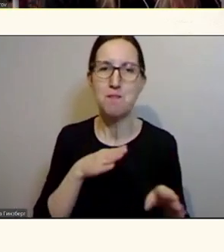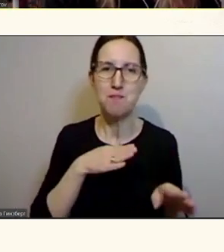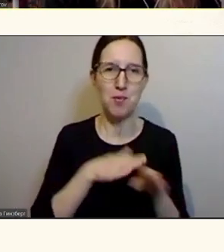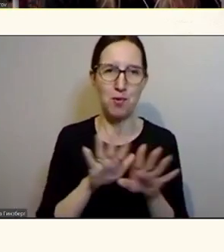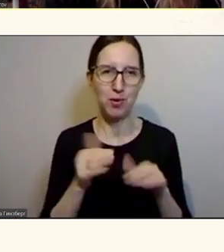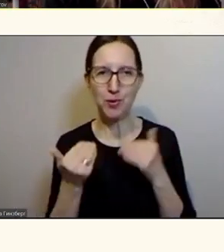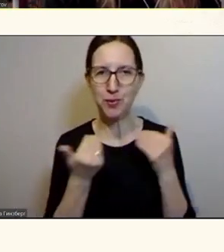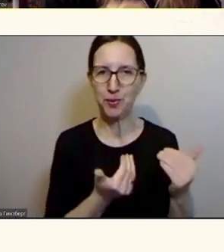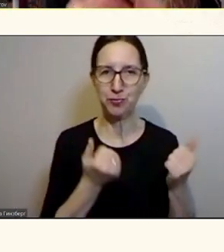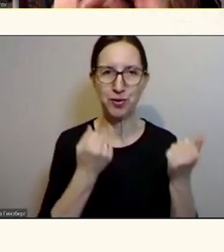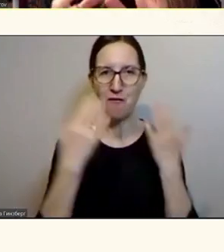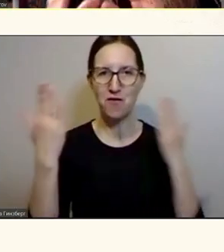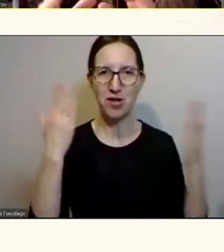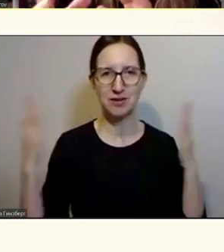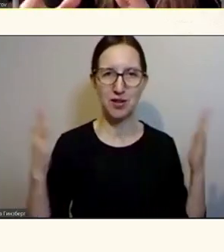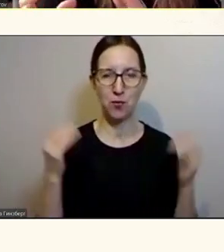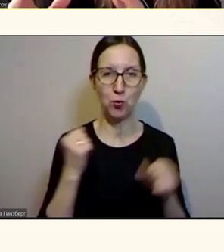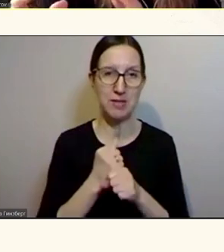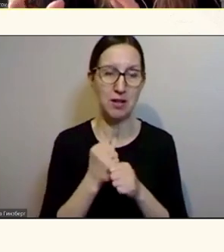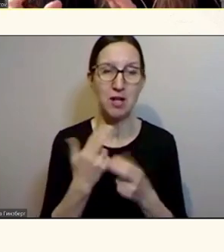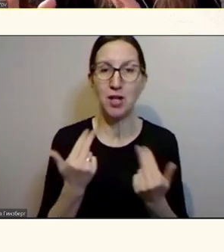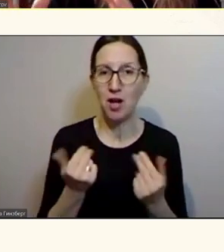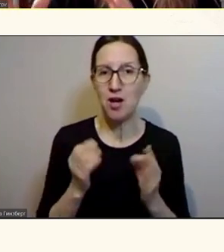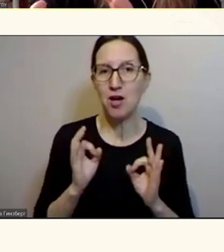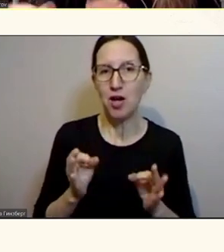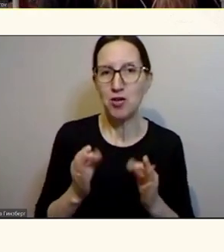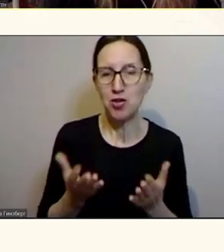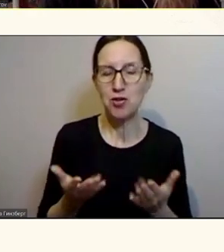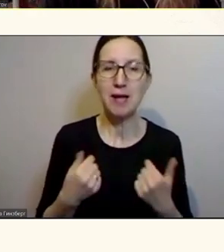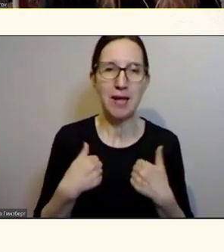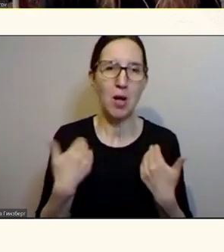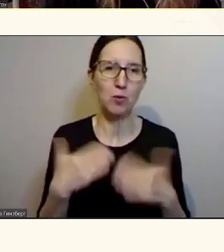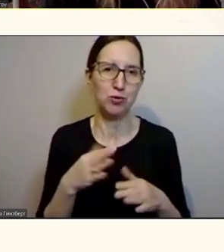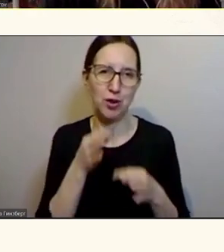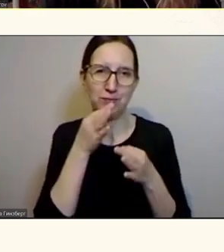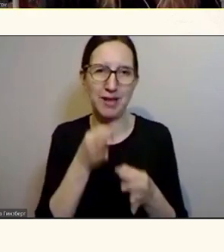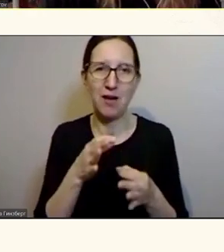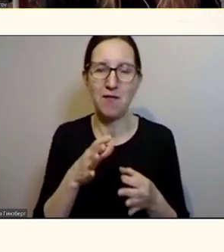It was everything, as I say, begins with the space.